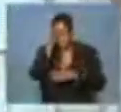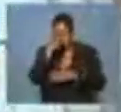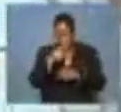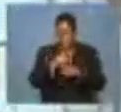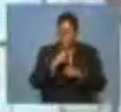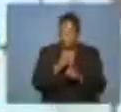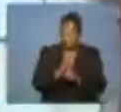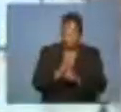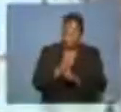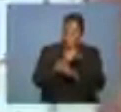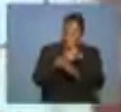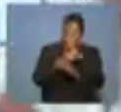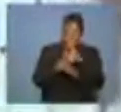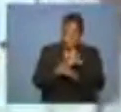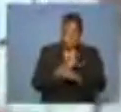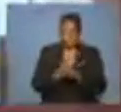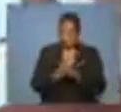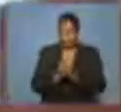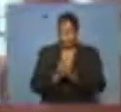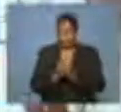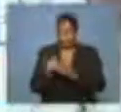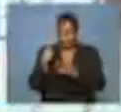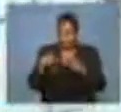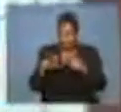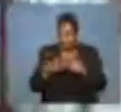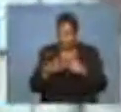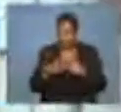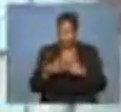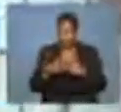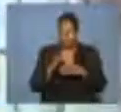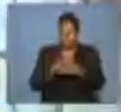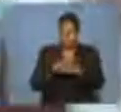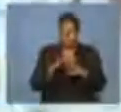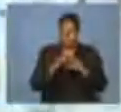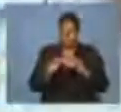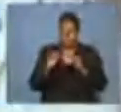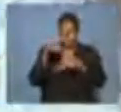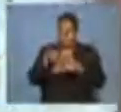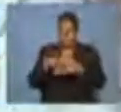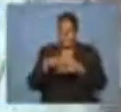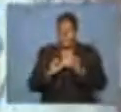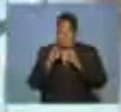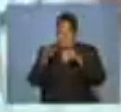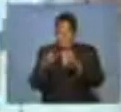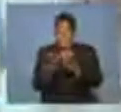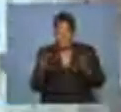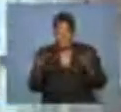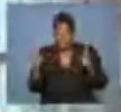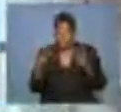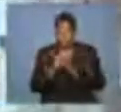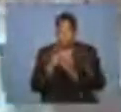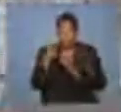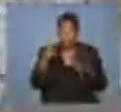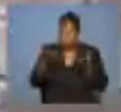But oftentimes we've impacted the beach so much that we don't have a choice but to put in seawalls. But you can see what's happened here is even though there is